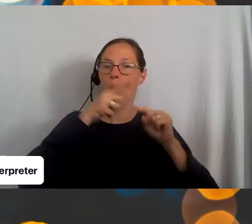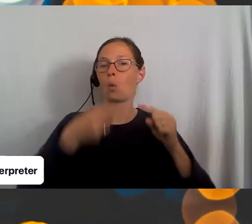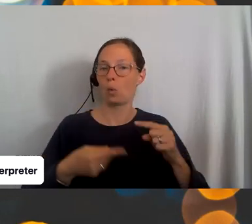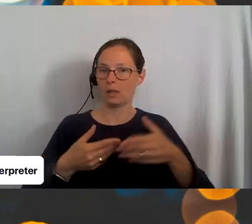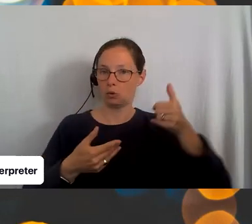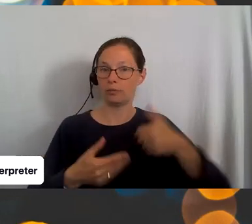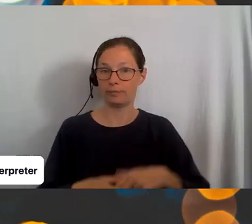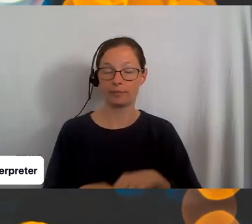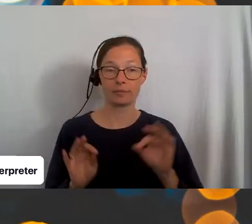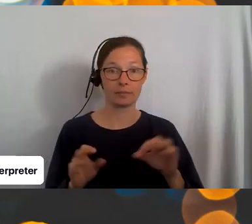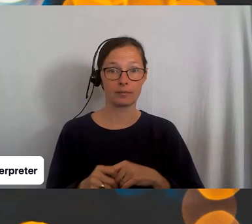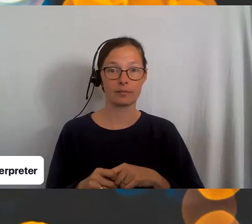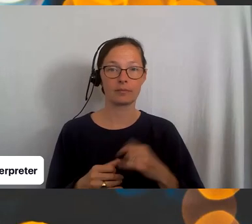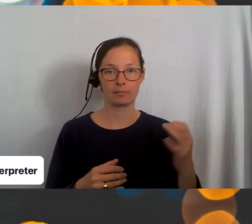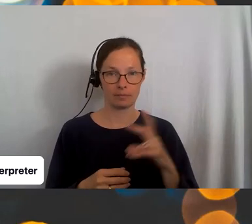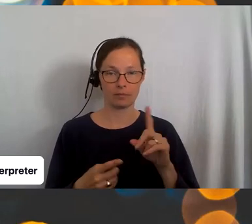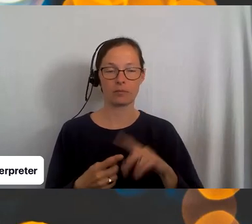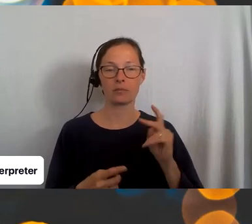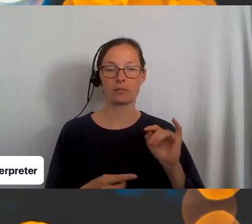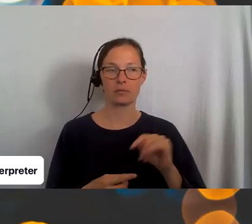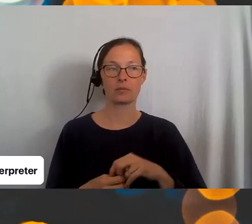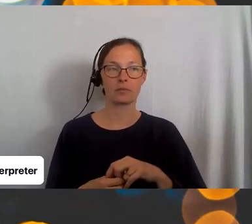There you go. Now we're back to a knit.